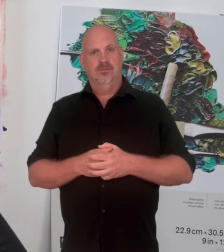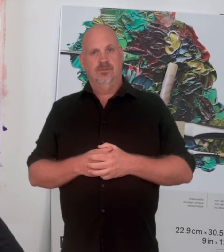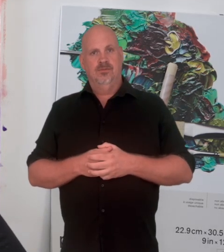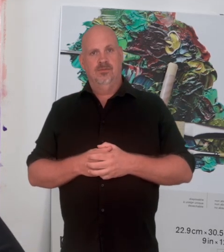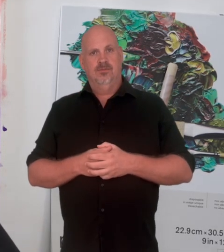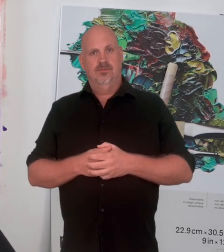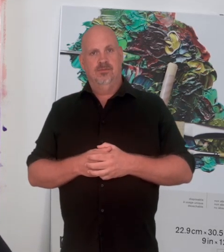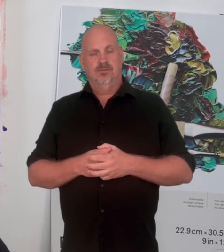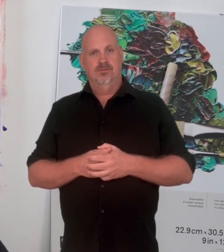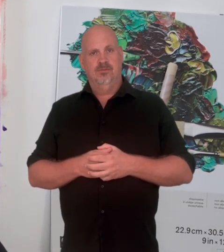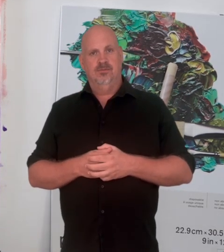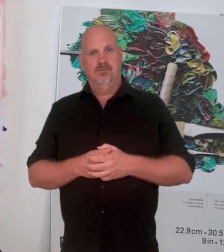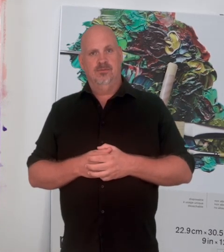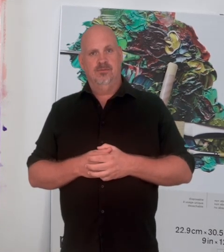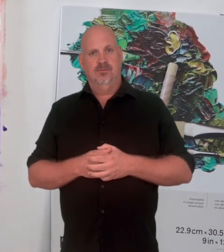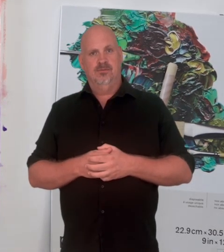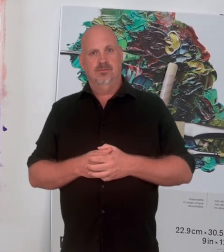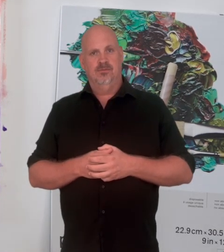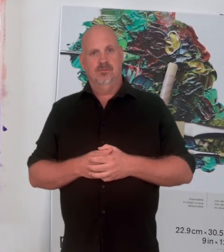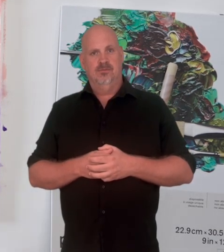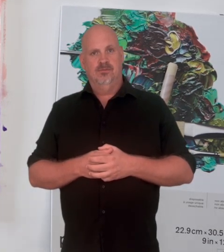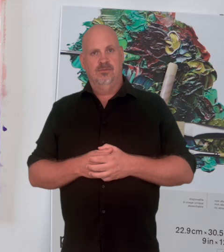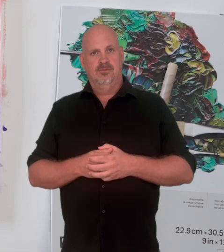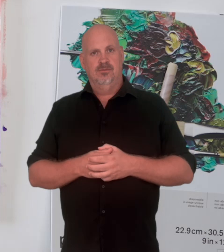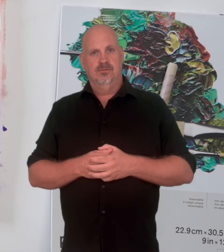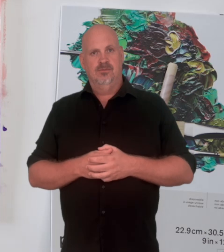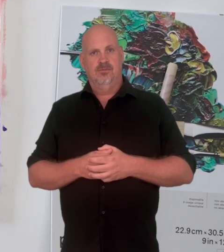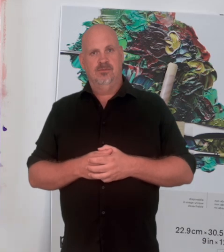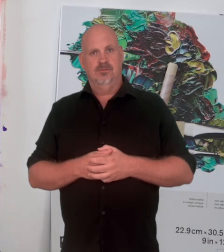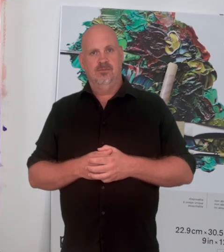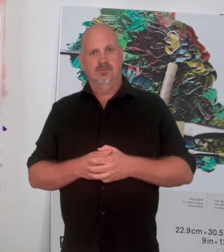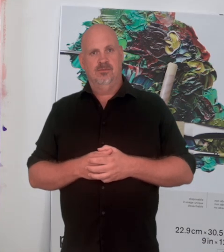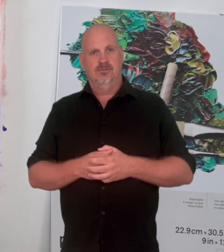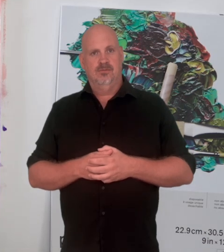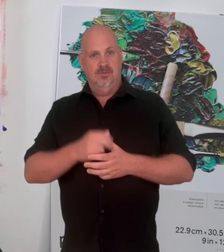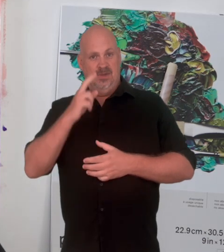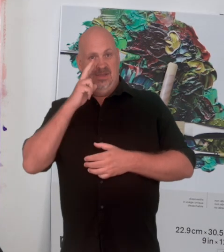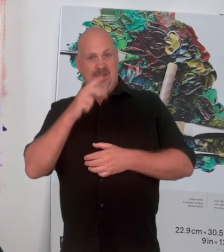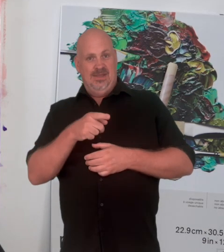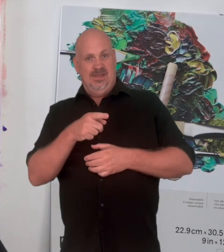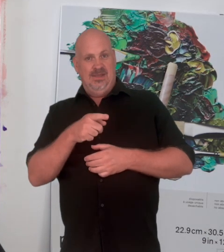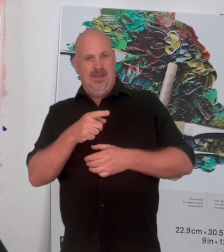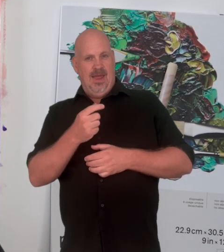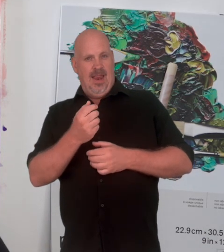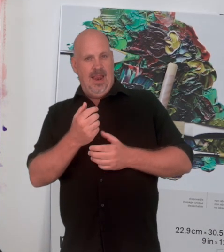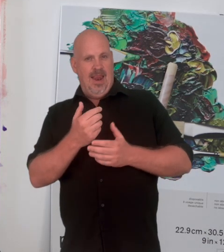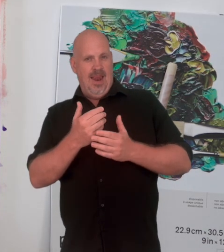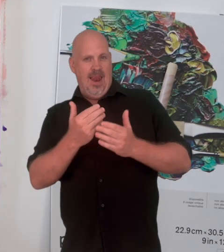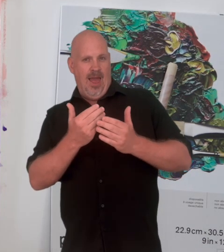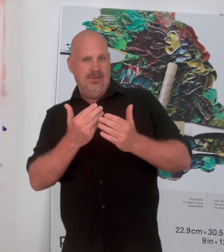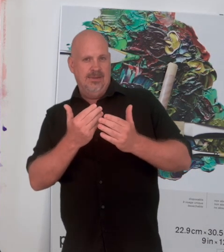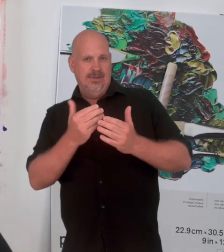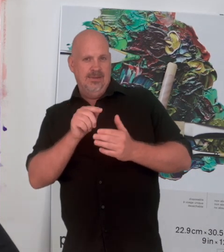You can see like there's some light bits around this particular one. I'll put some more orange in the middle.